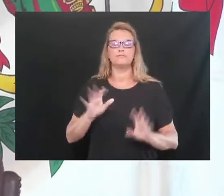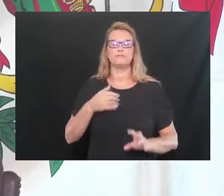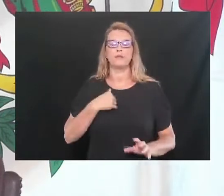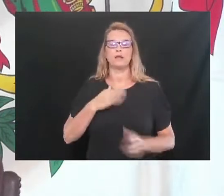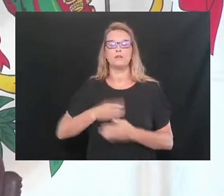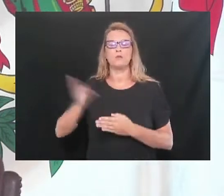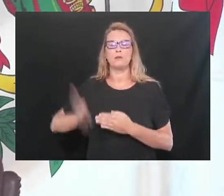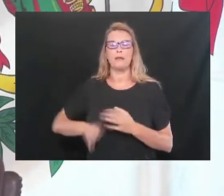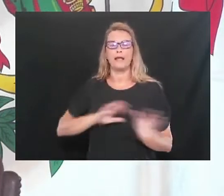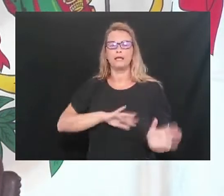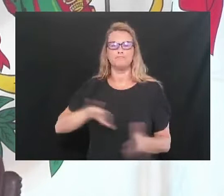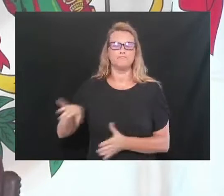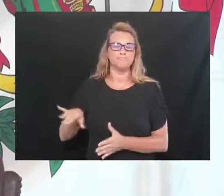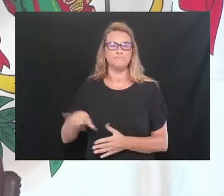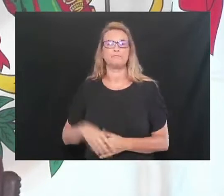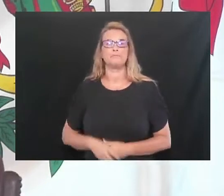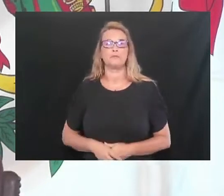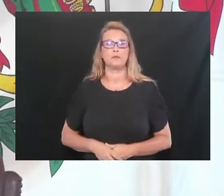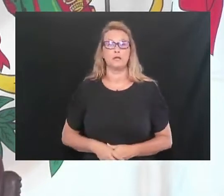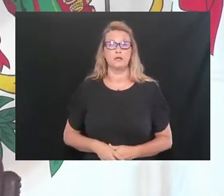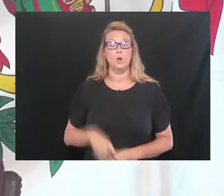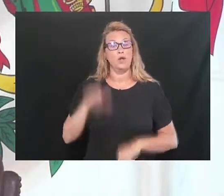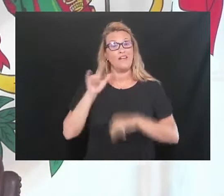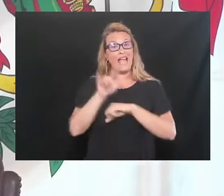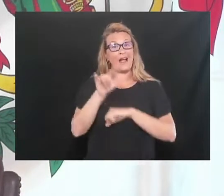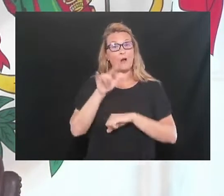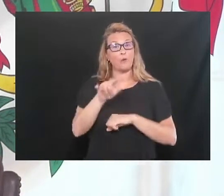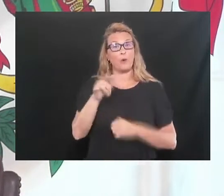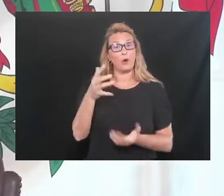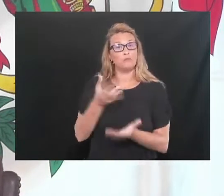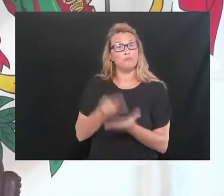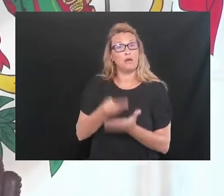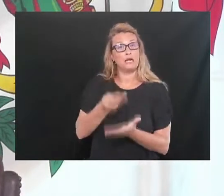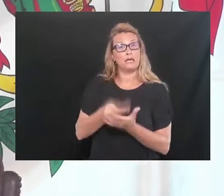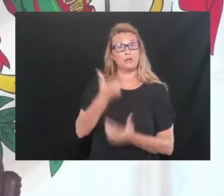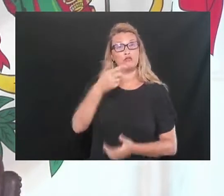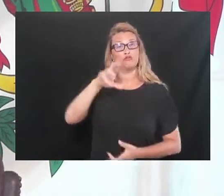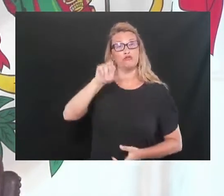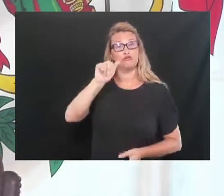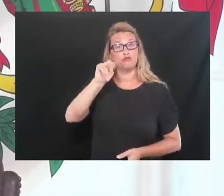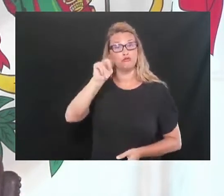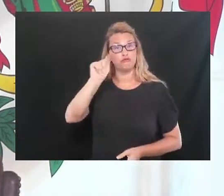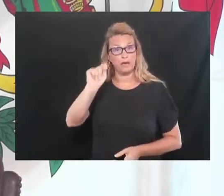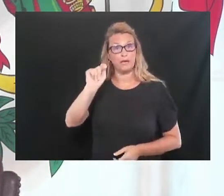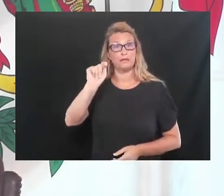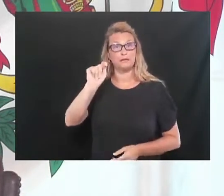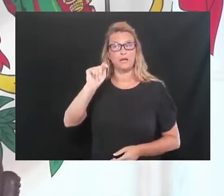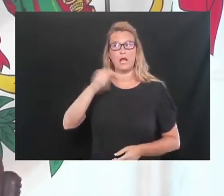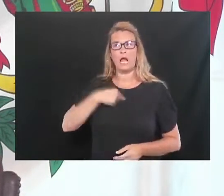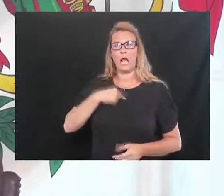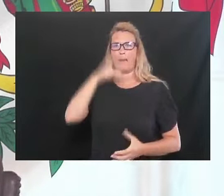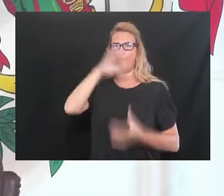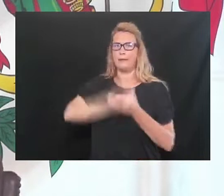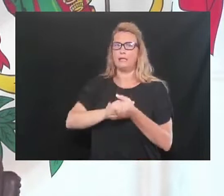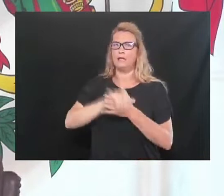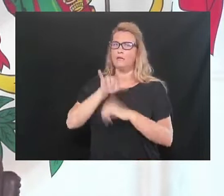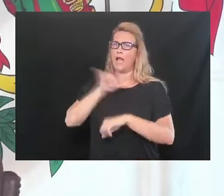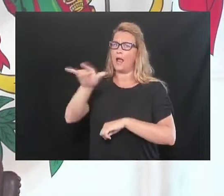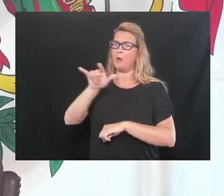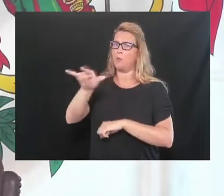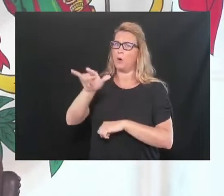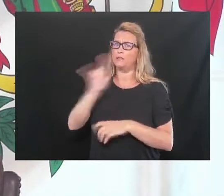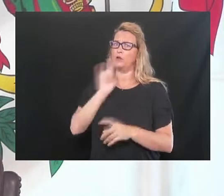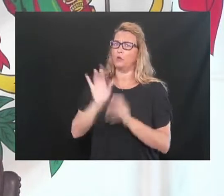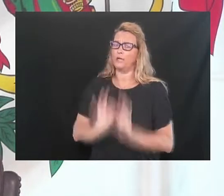last. There's some airport grants that I'm happy to announce today. You know, I'm a real believer that the airports are our heart,